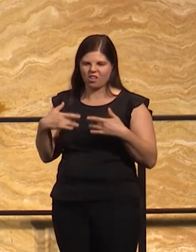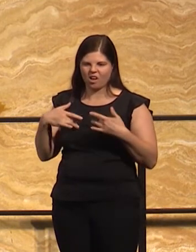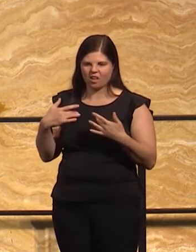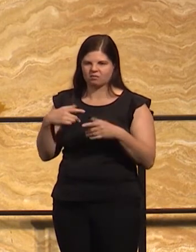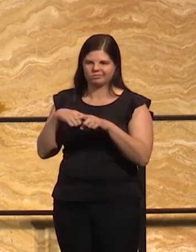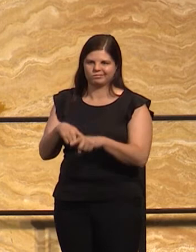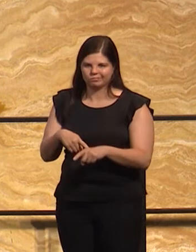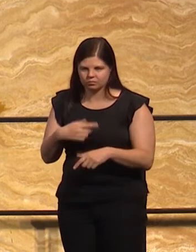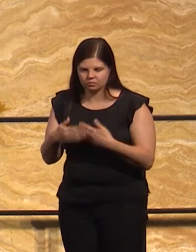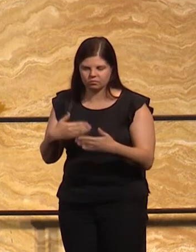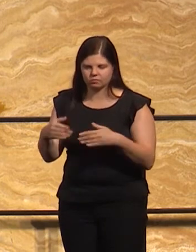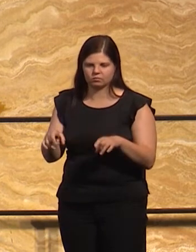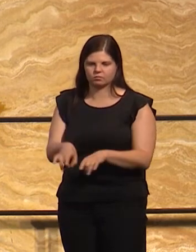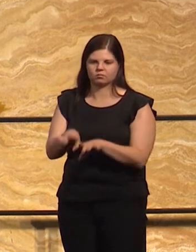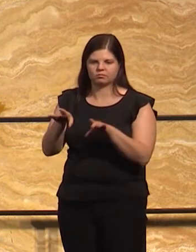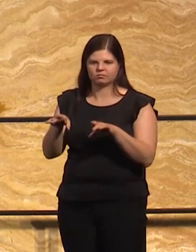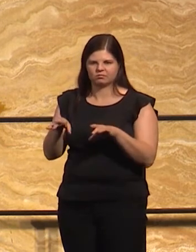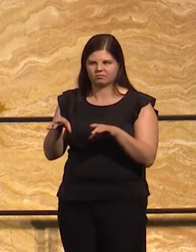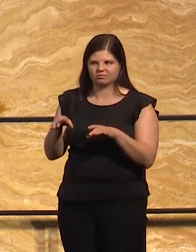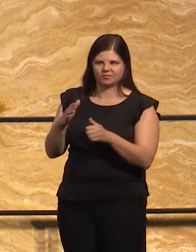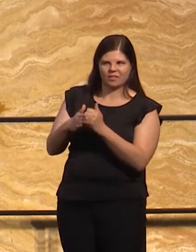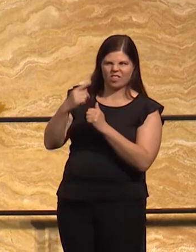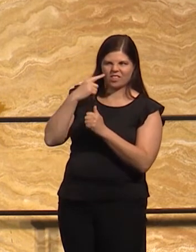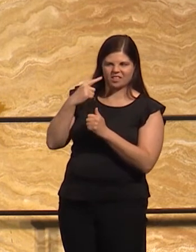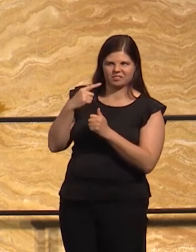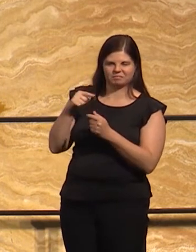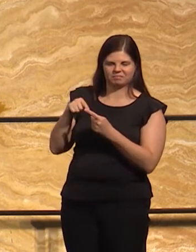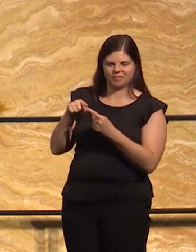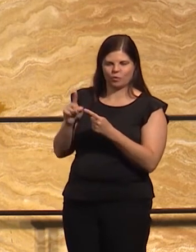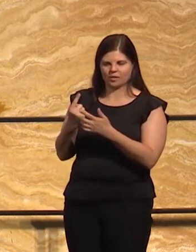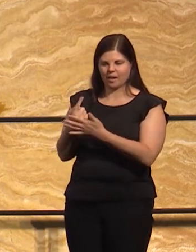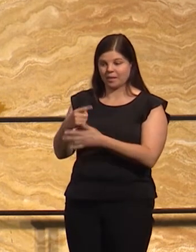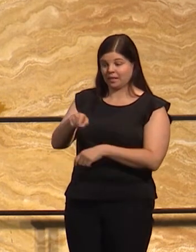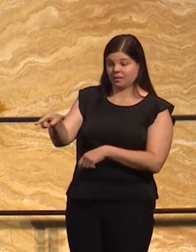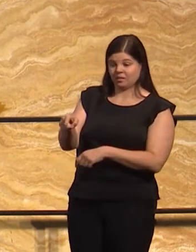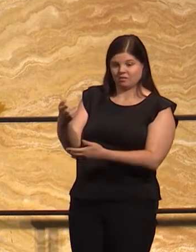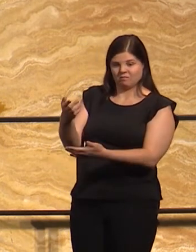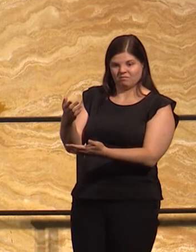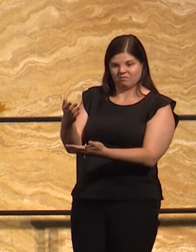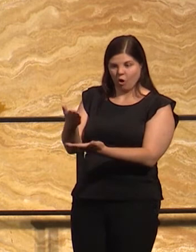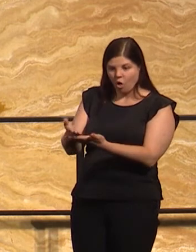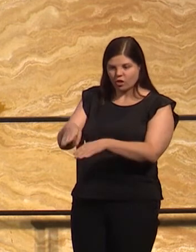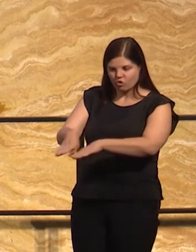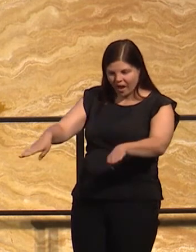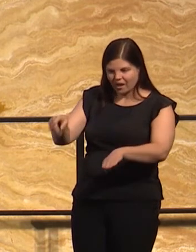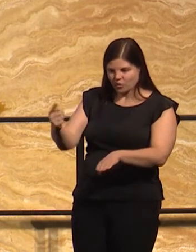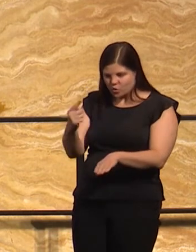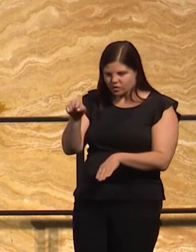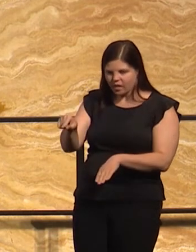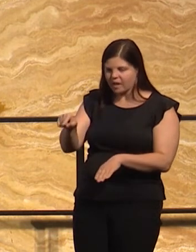or without even getting any particular interest or movement on the ground. Let's move to another question, also from